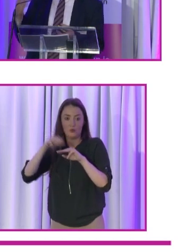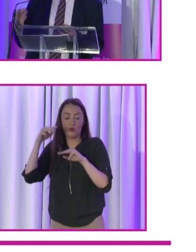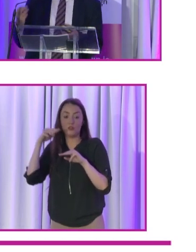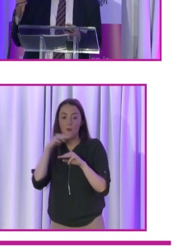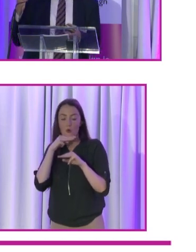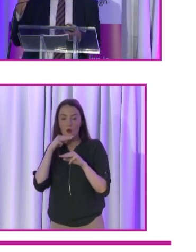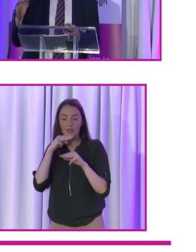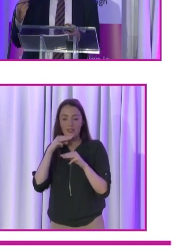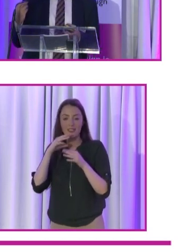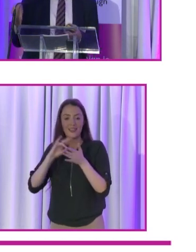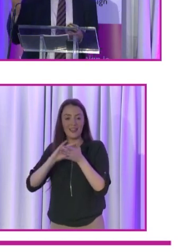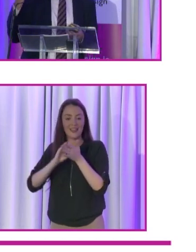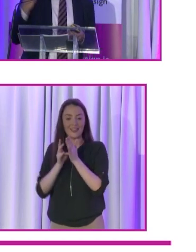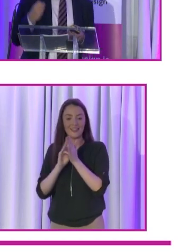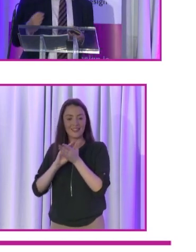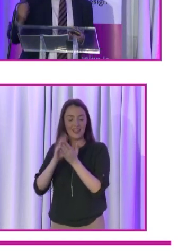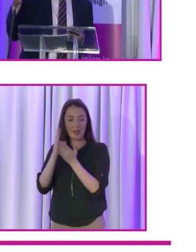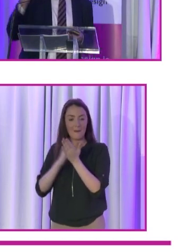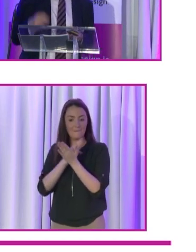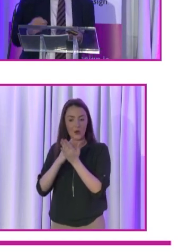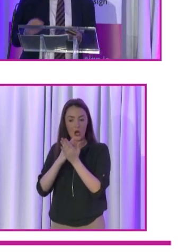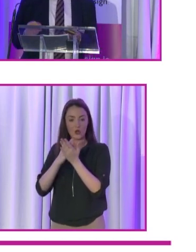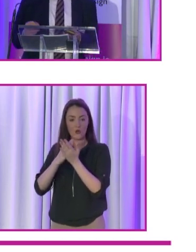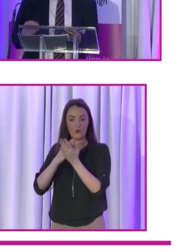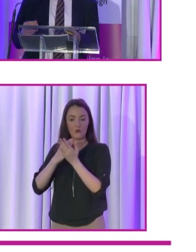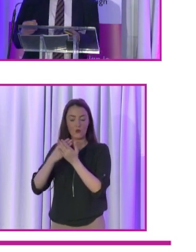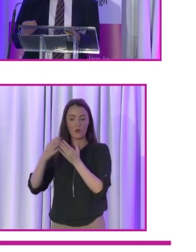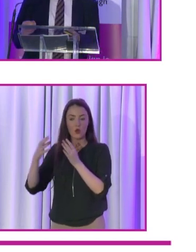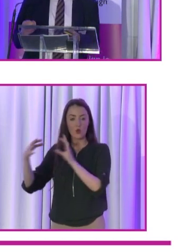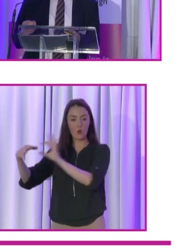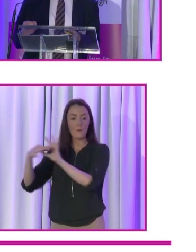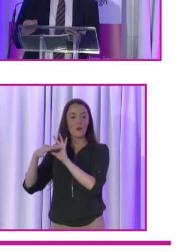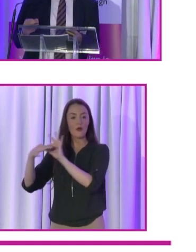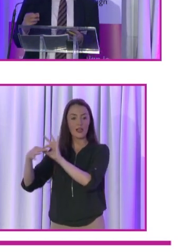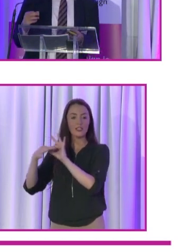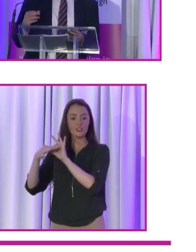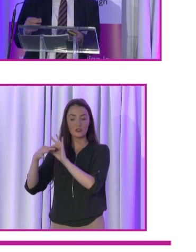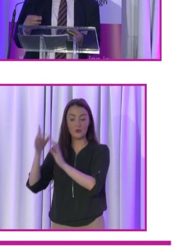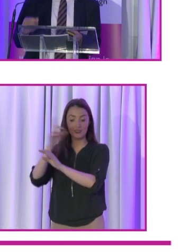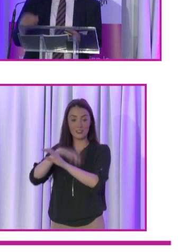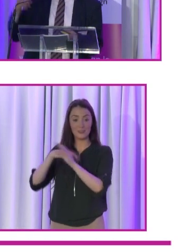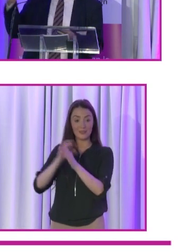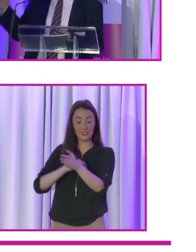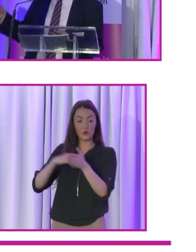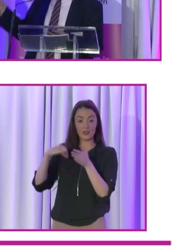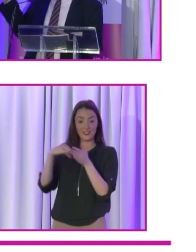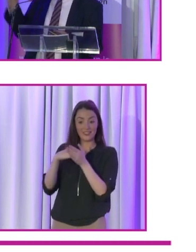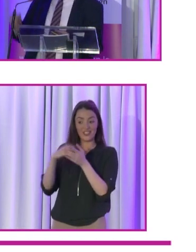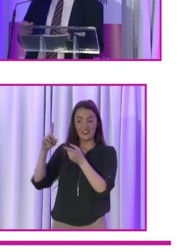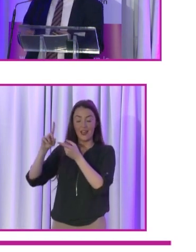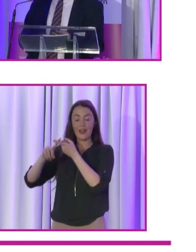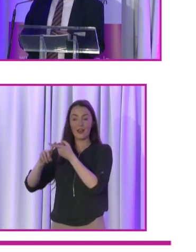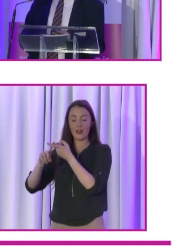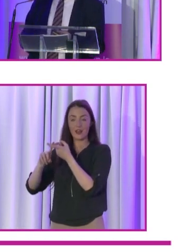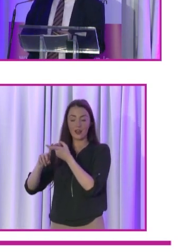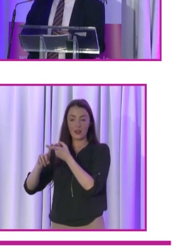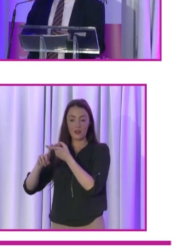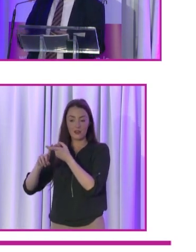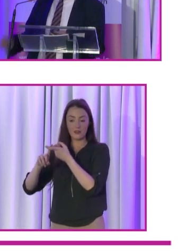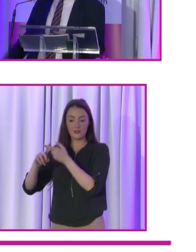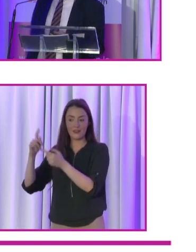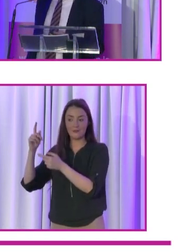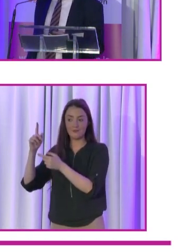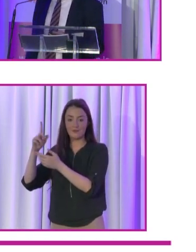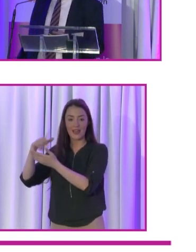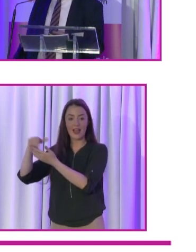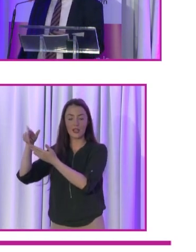the key aspect of cooperation between the disability organizations and the